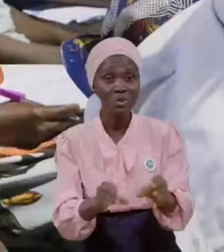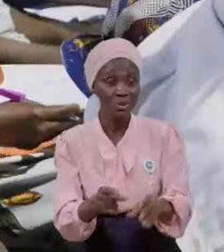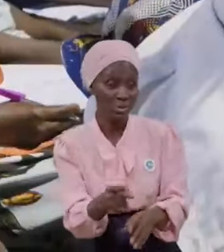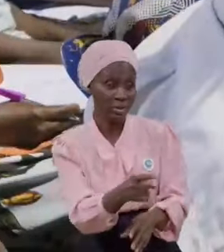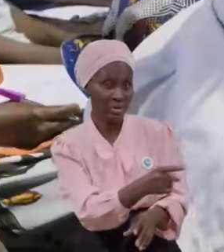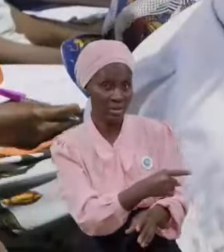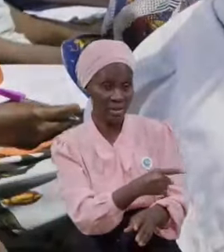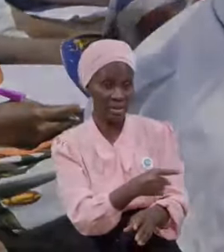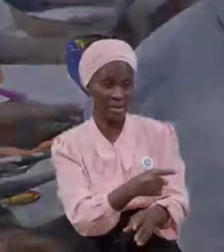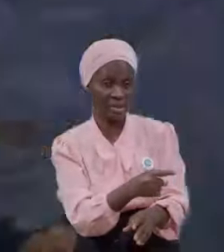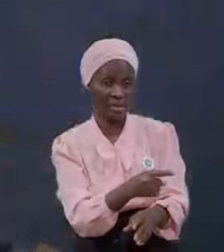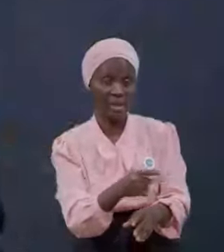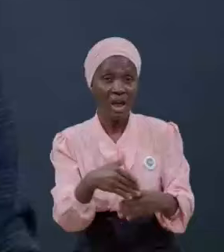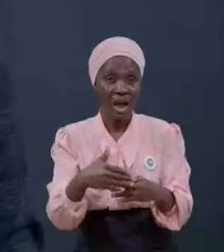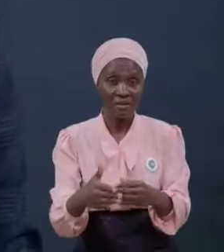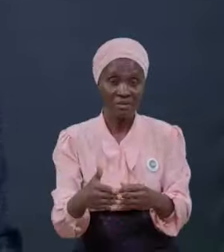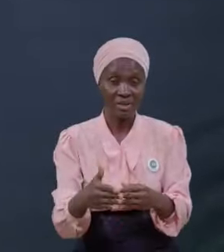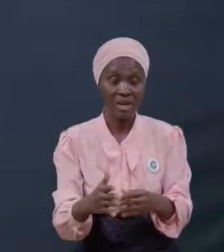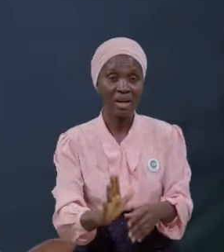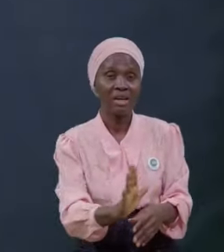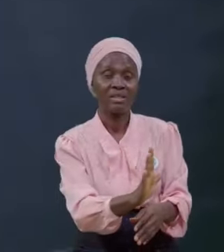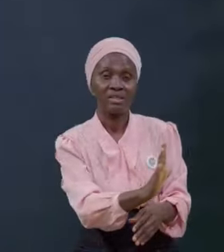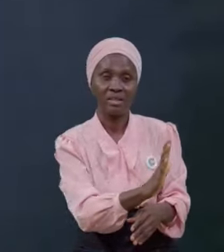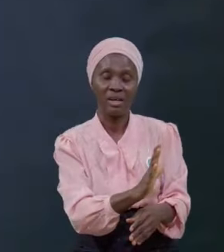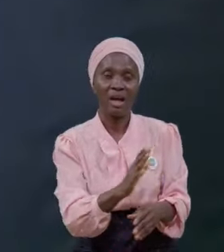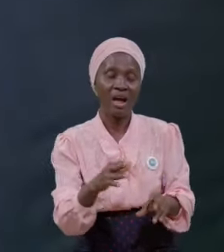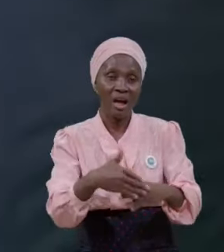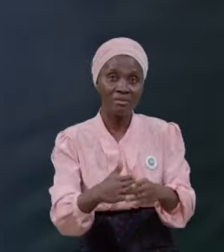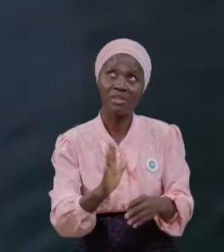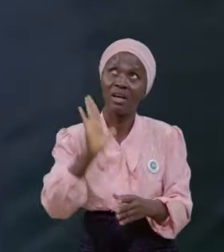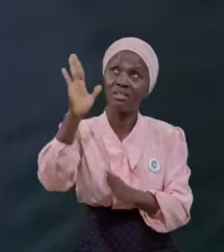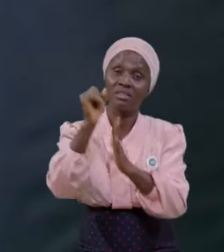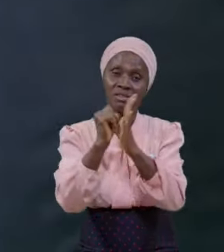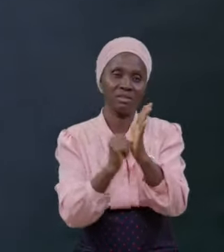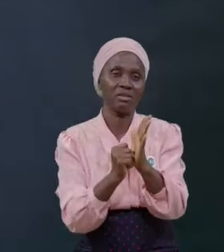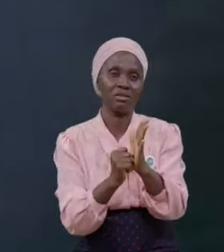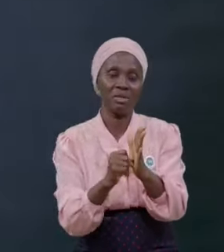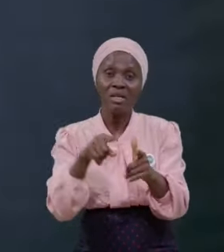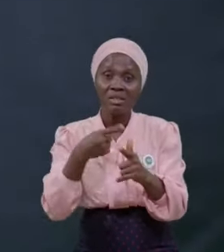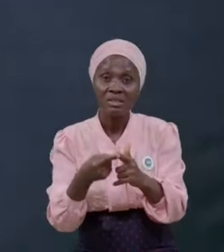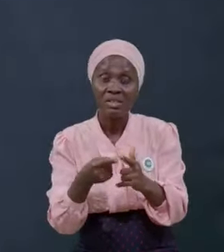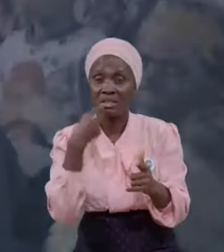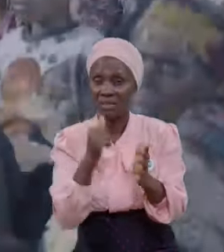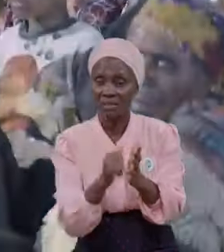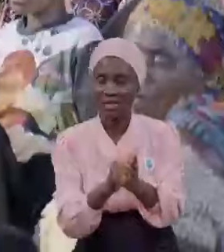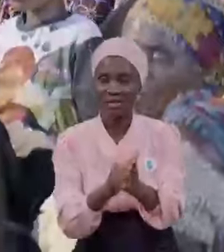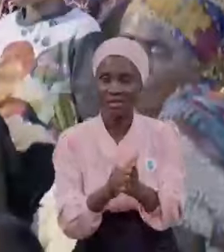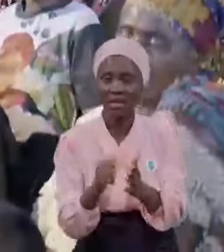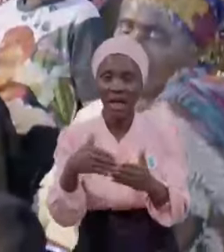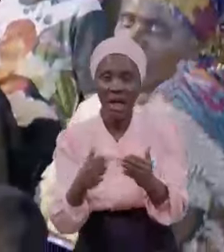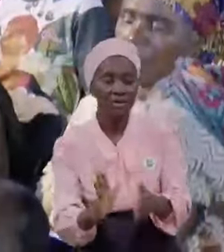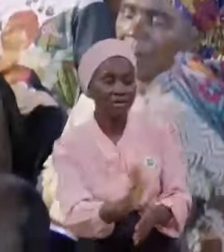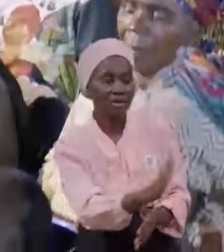after his statutes. And then it says, and after their ordinances, or after